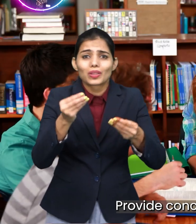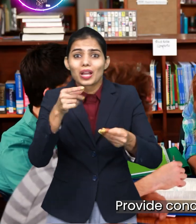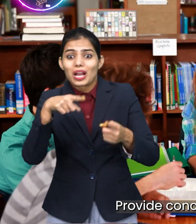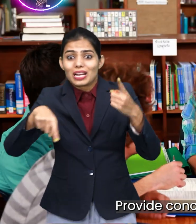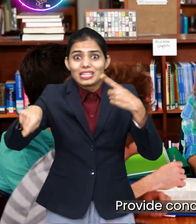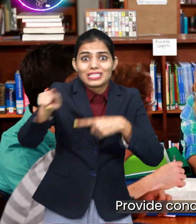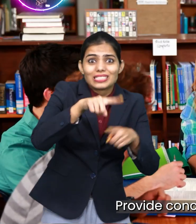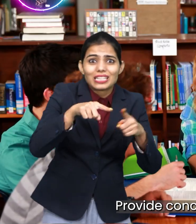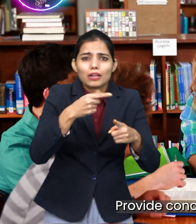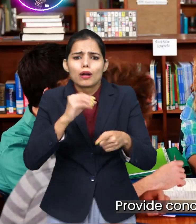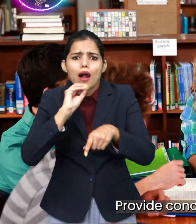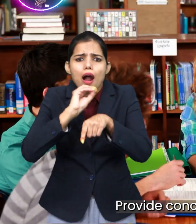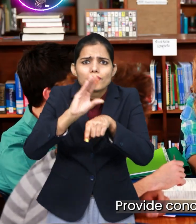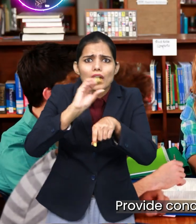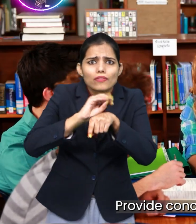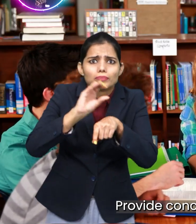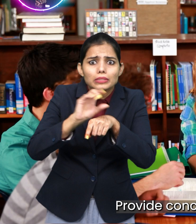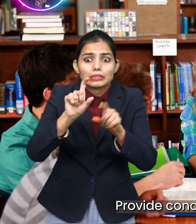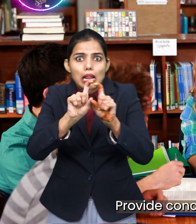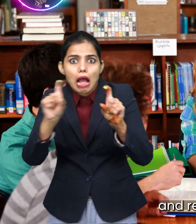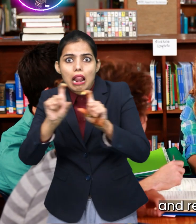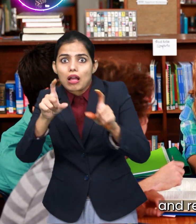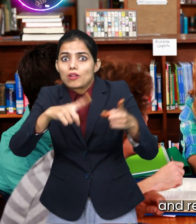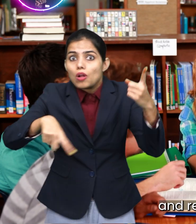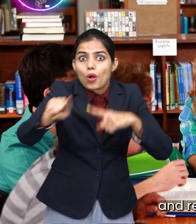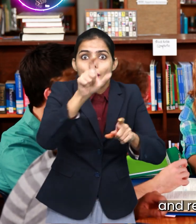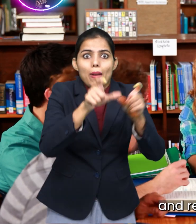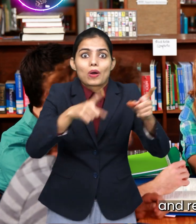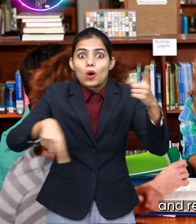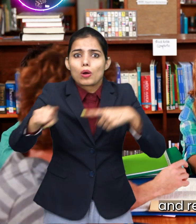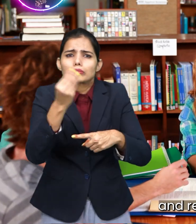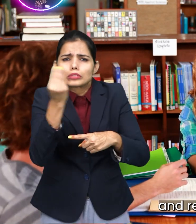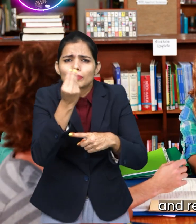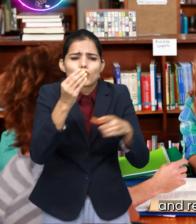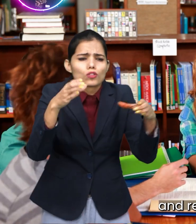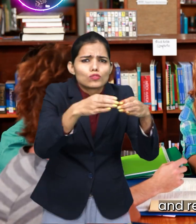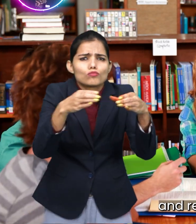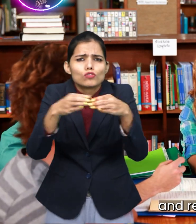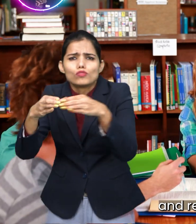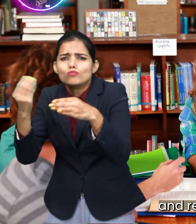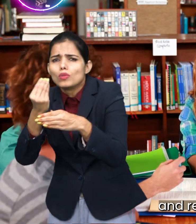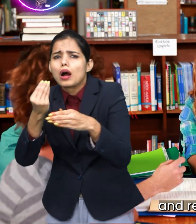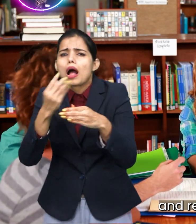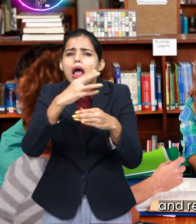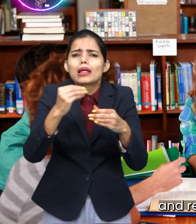Provide concise instructions in small groups and read test materials aloud.